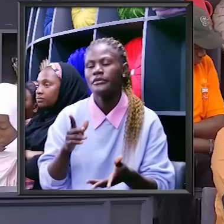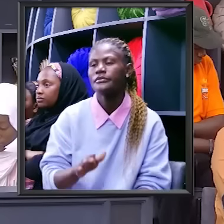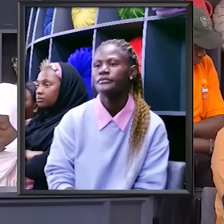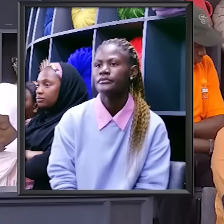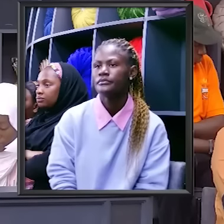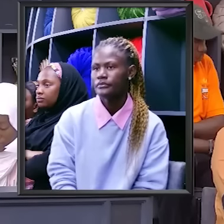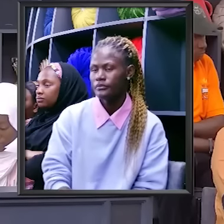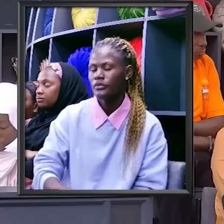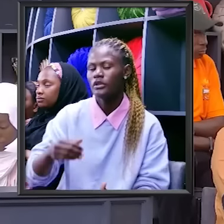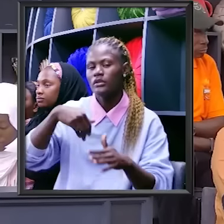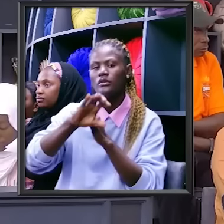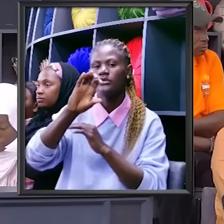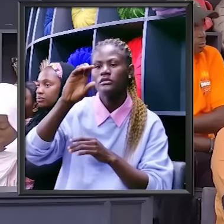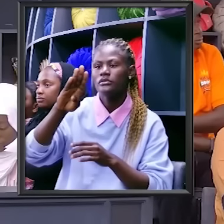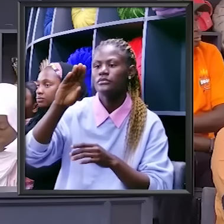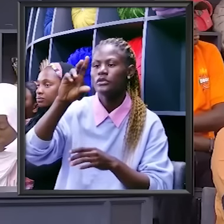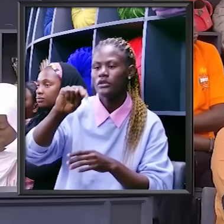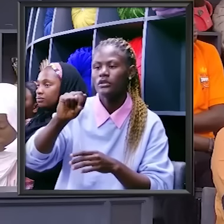Yeah. For CBN.